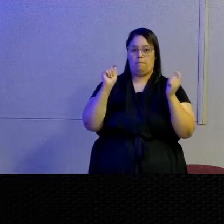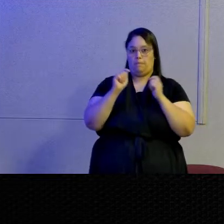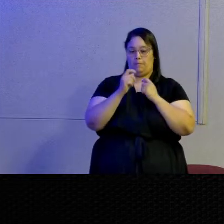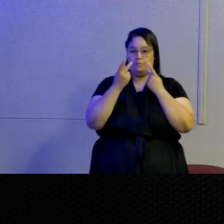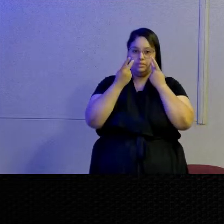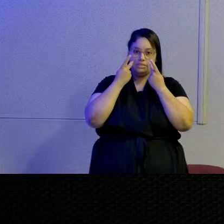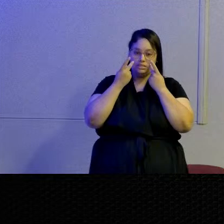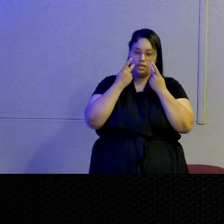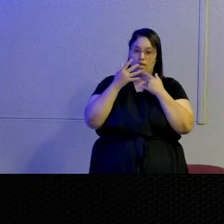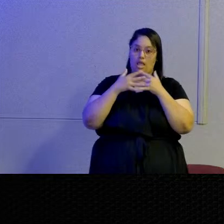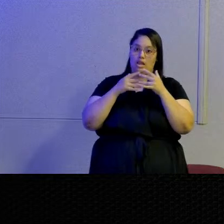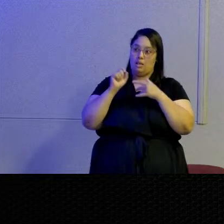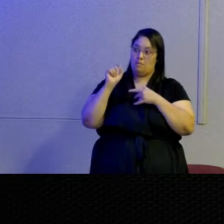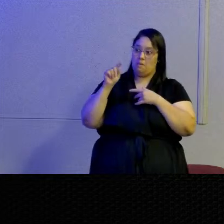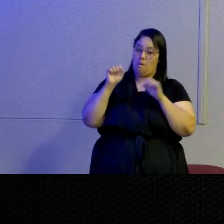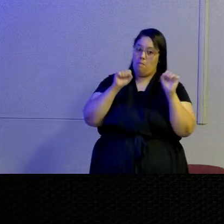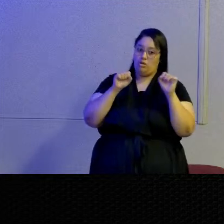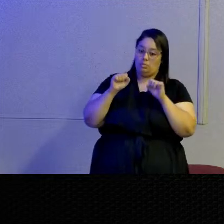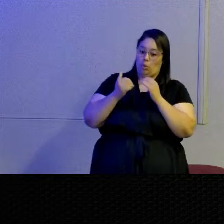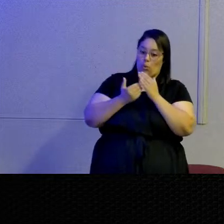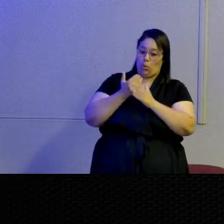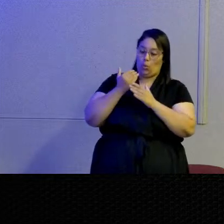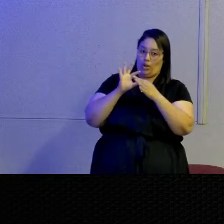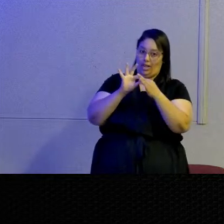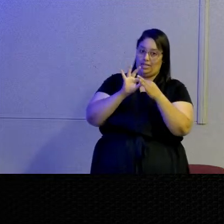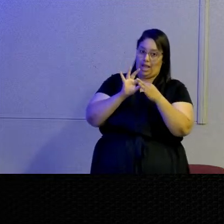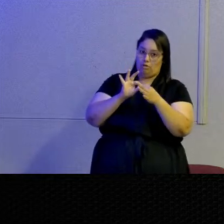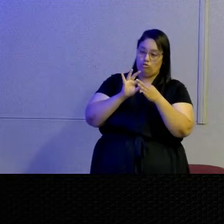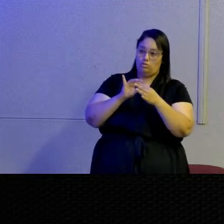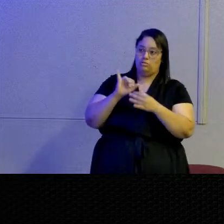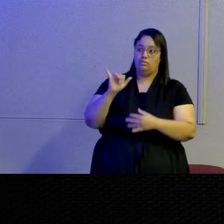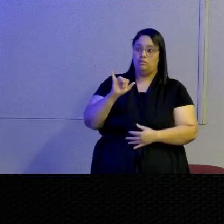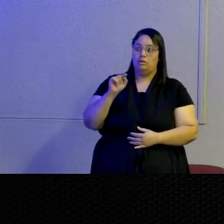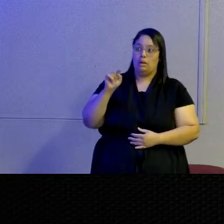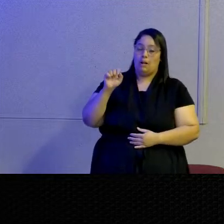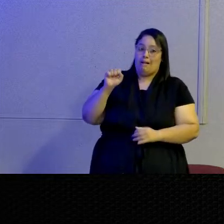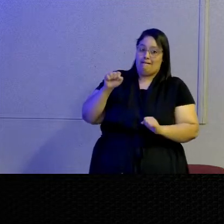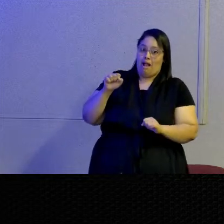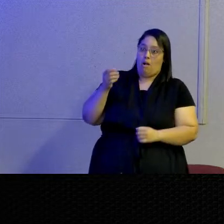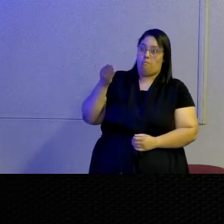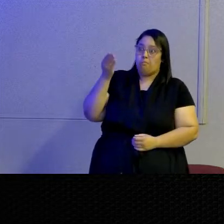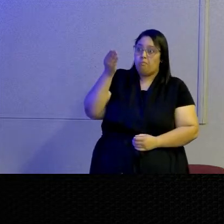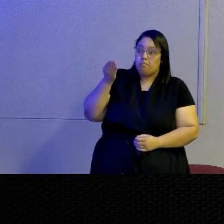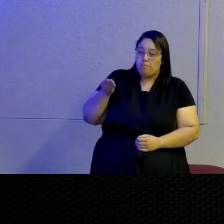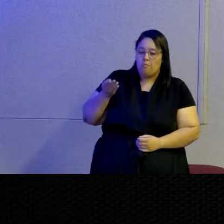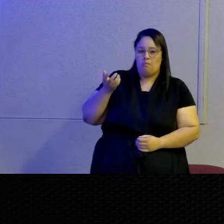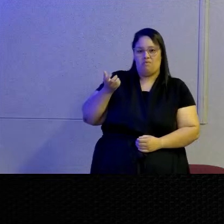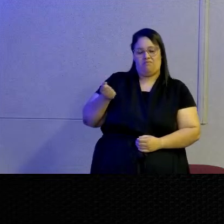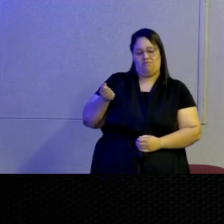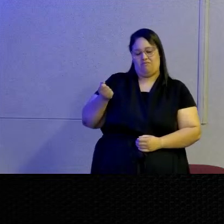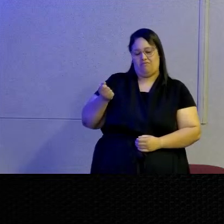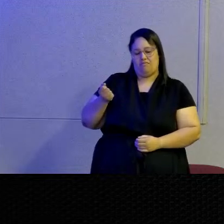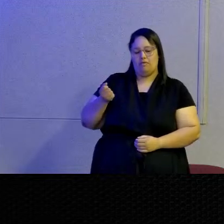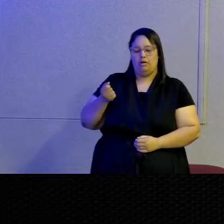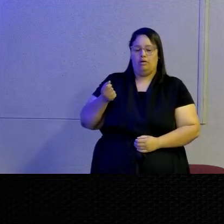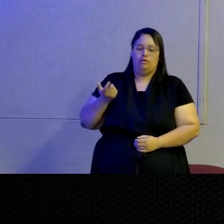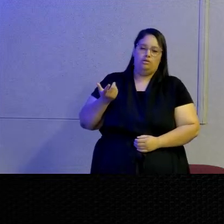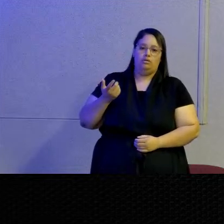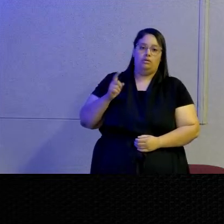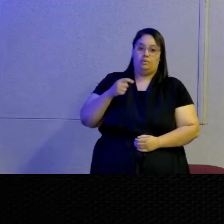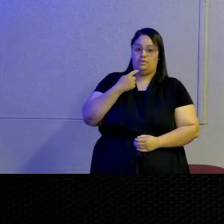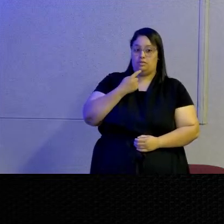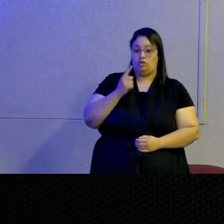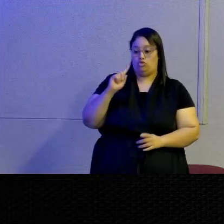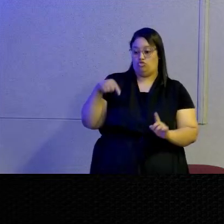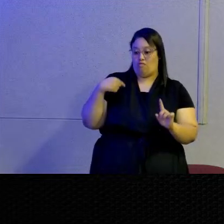whether any of those possible new interactions might actually be present. And I have to say that